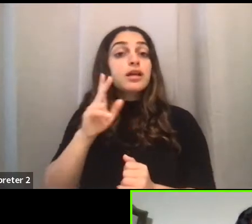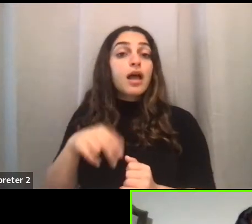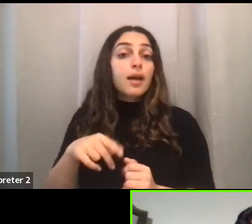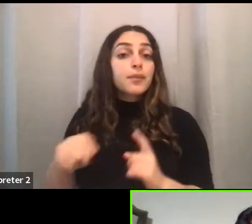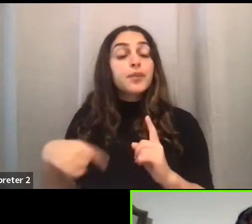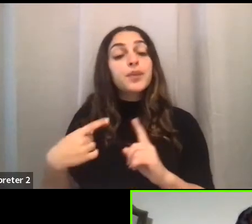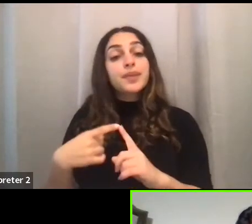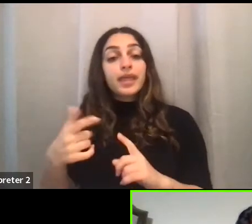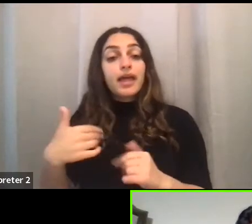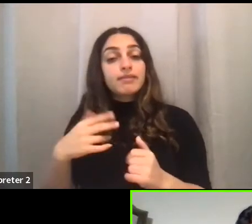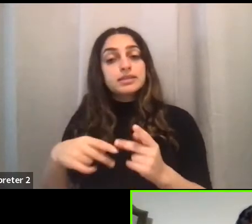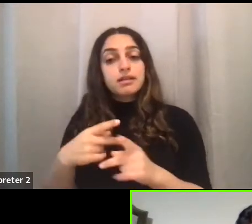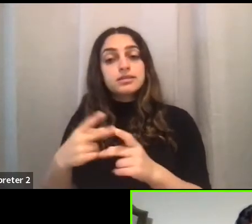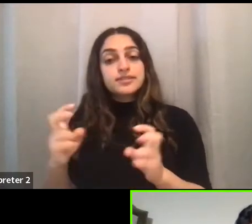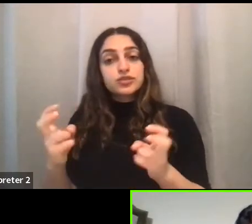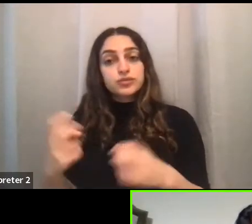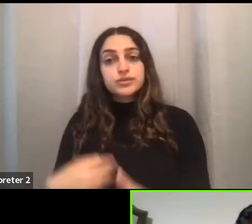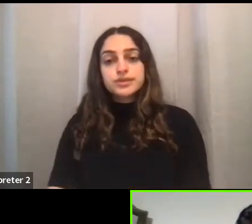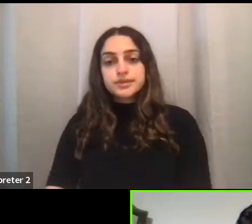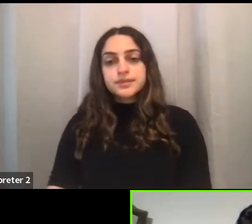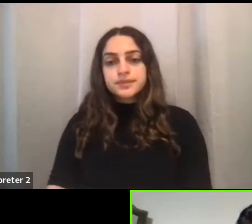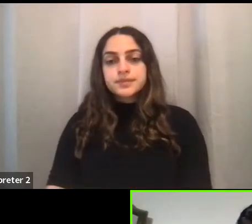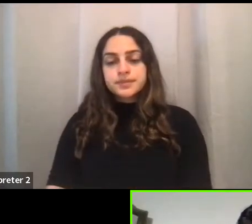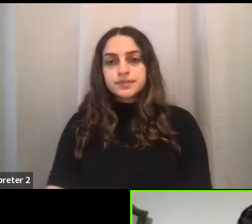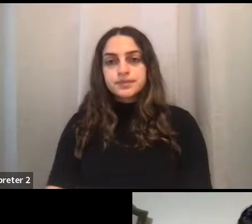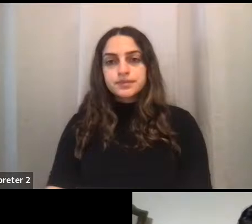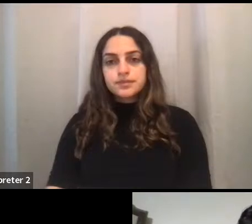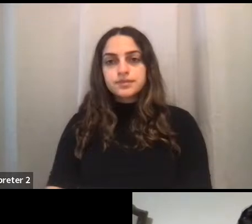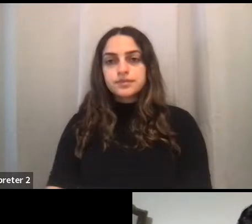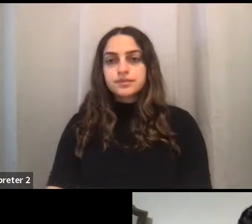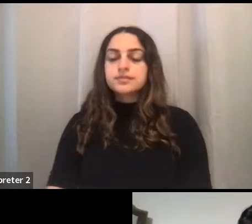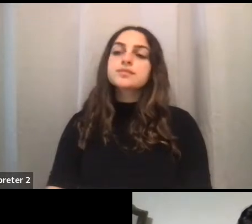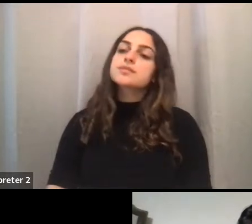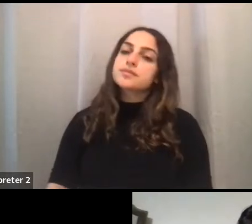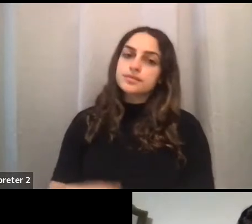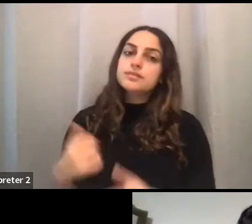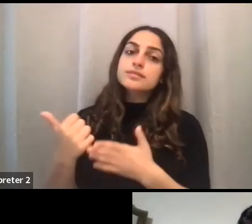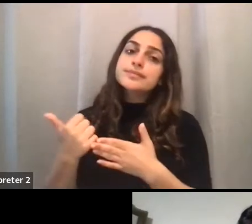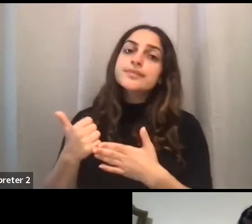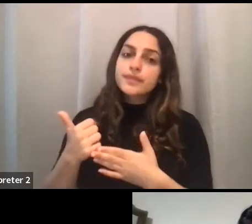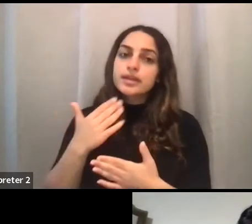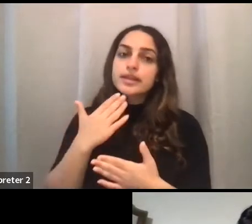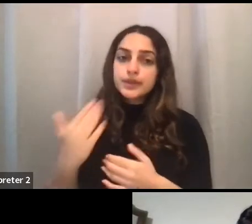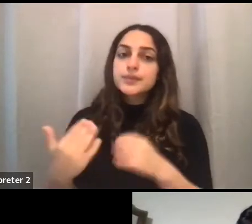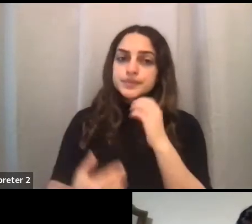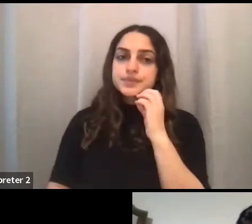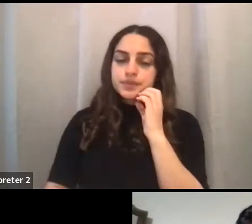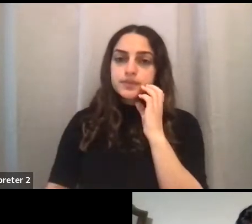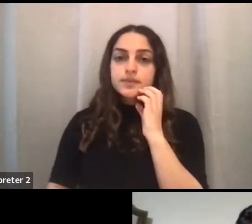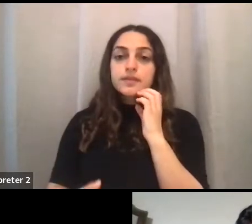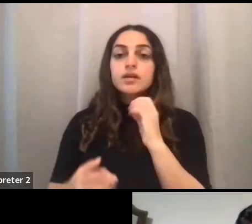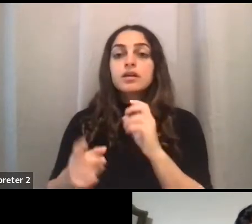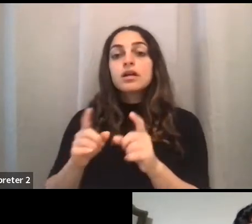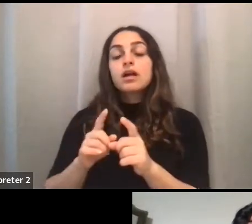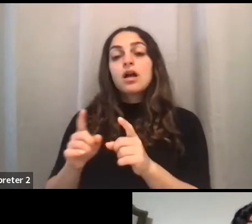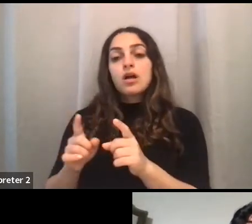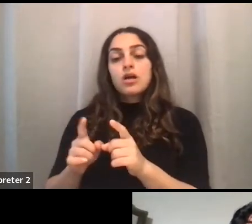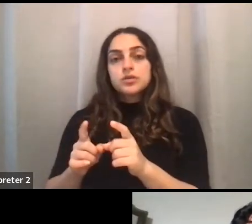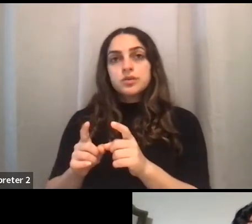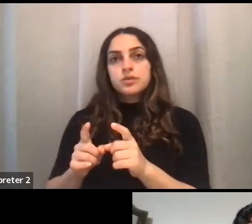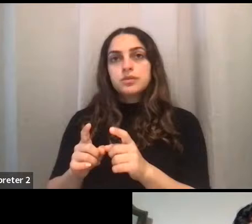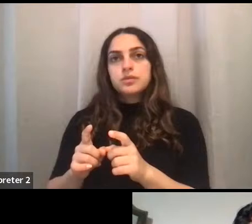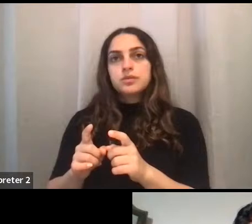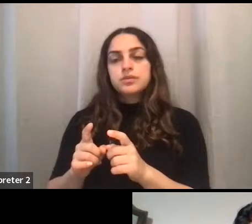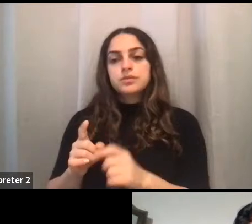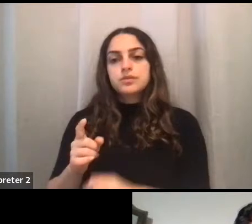facing these types of issues that's very helpful thank you um i would also say that uh